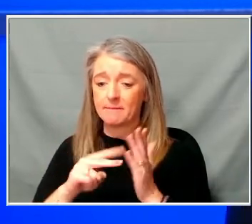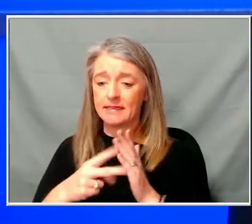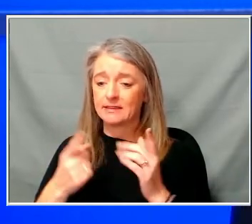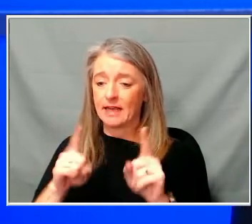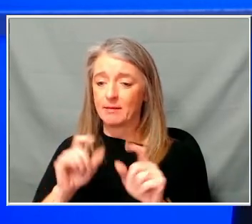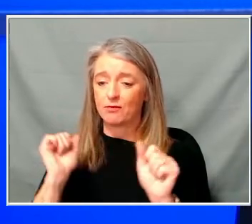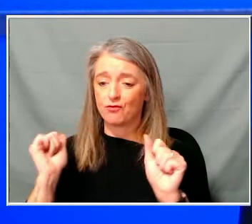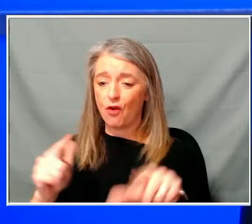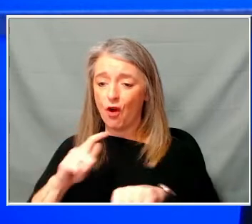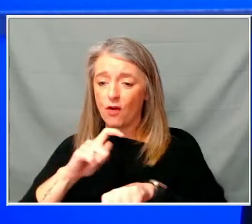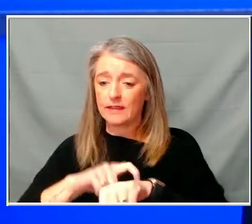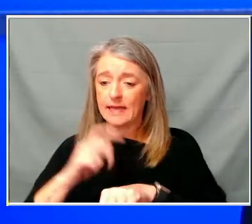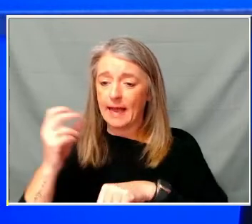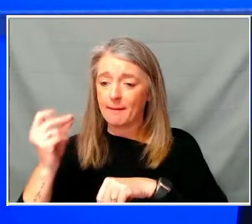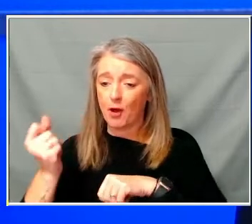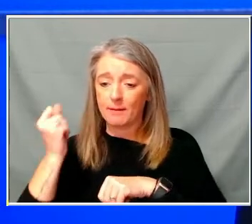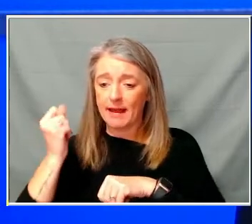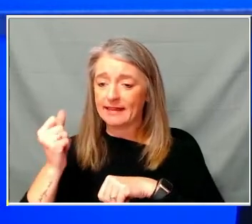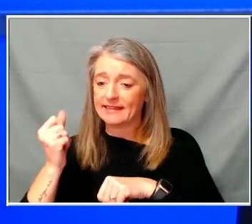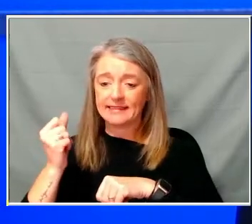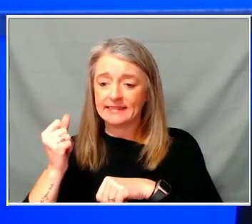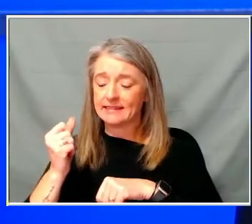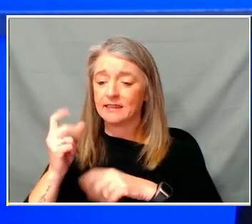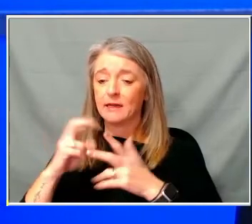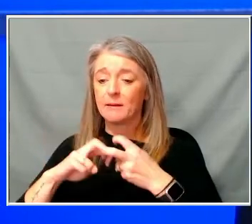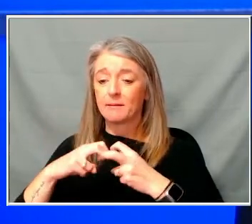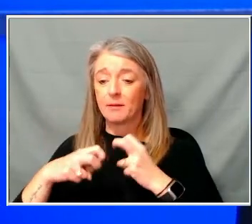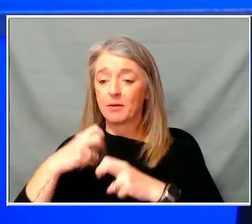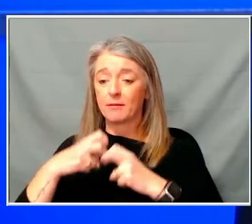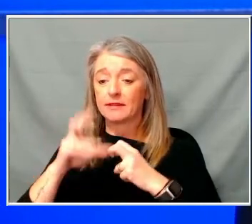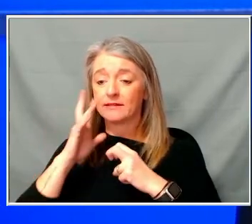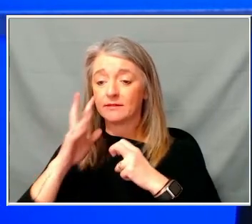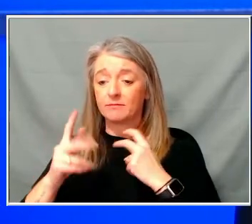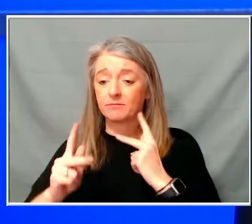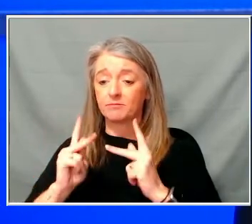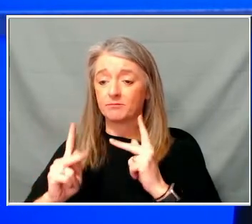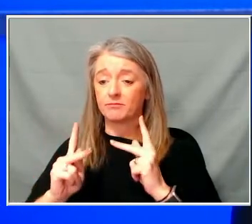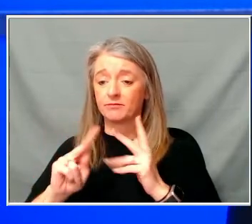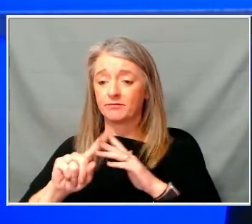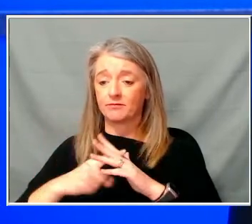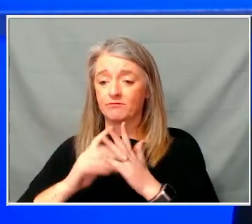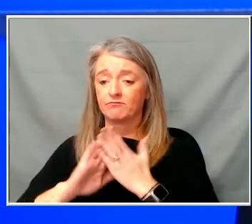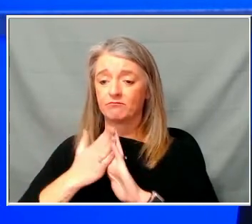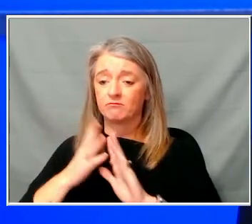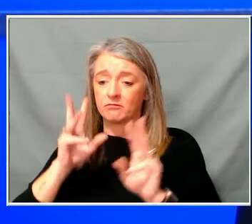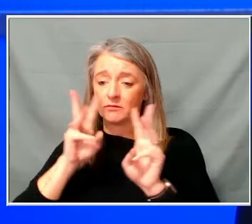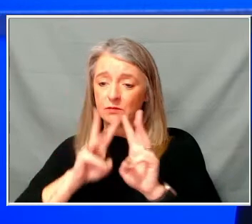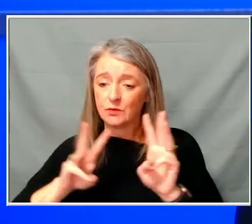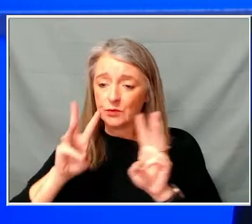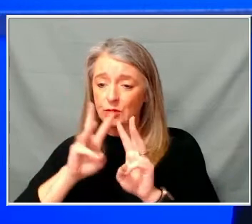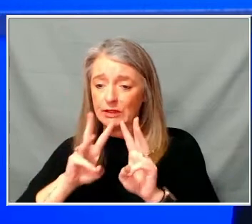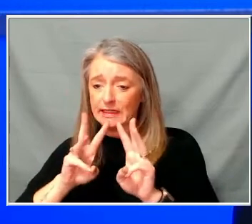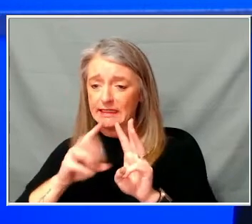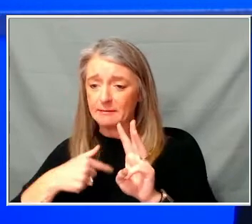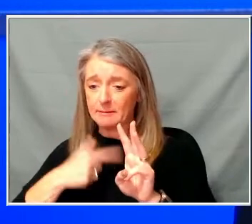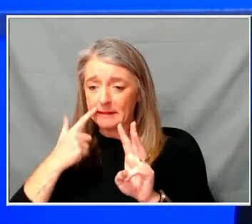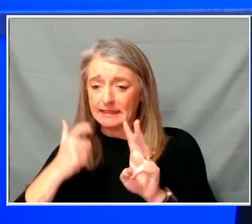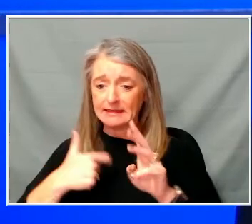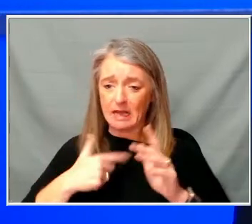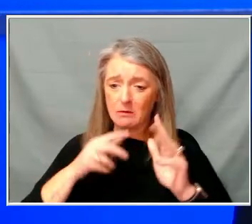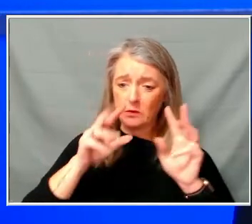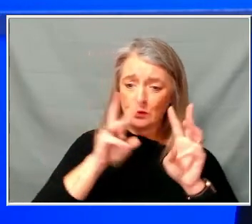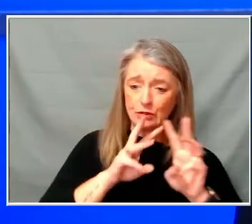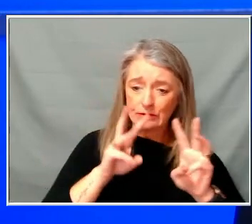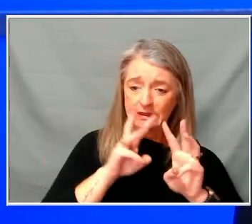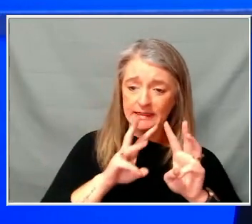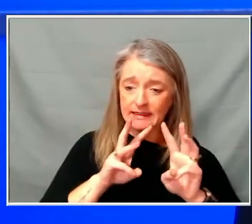time automatically. And so the problem here is that eventually people start to get worried about feeling worried. And so I think the first sense